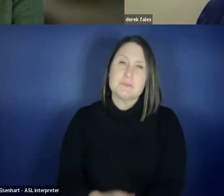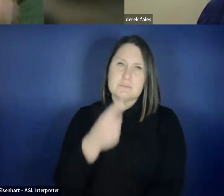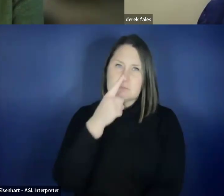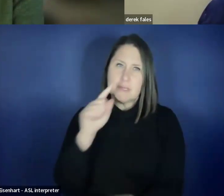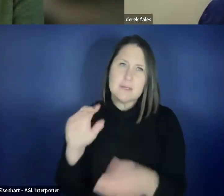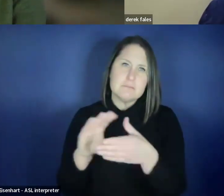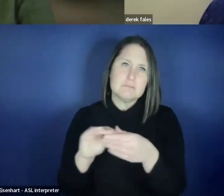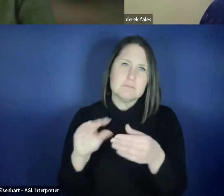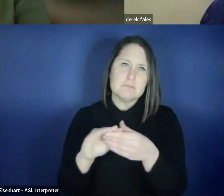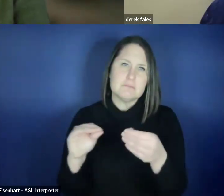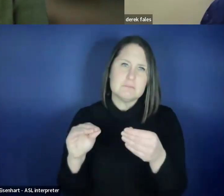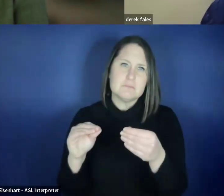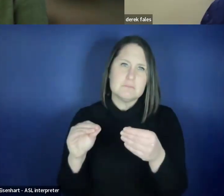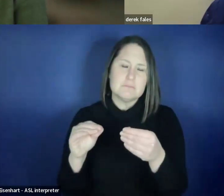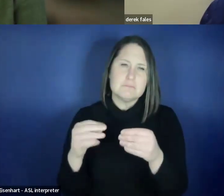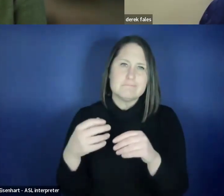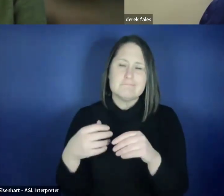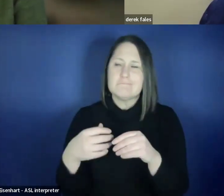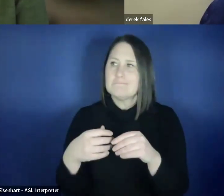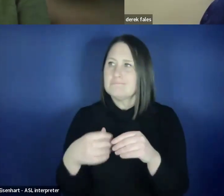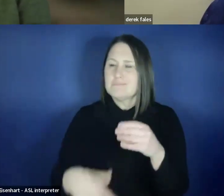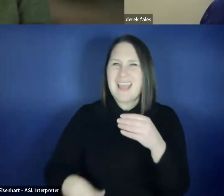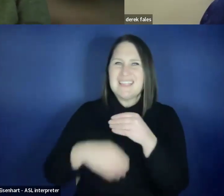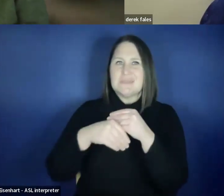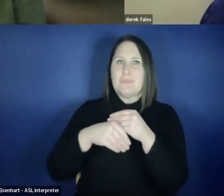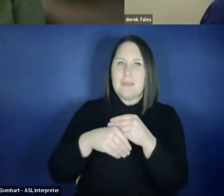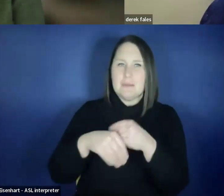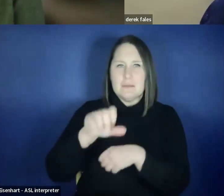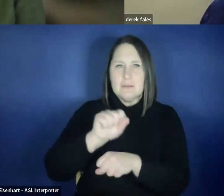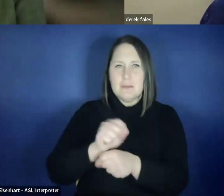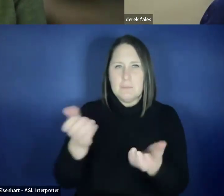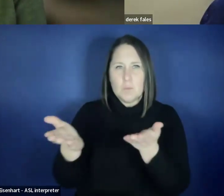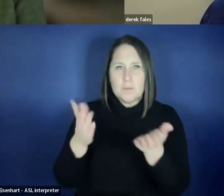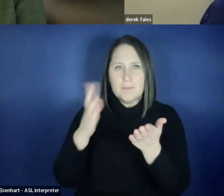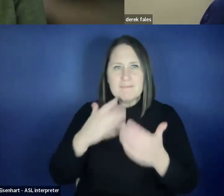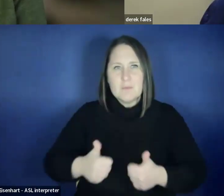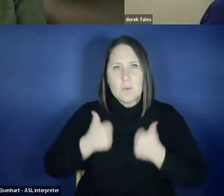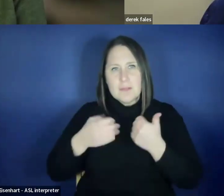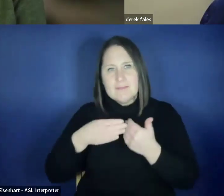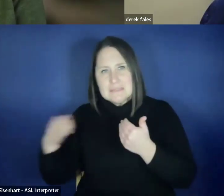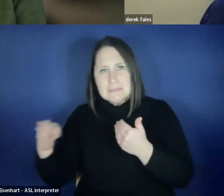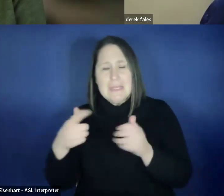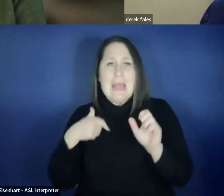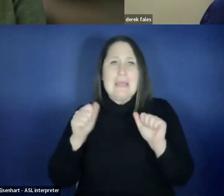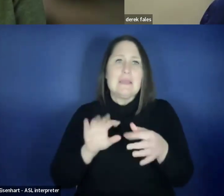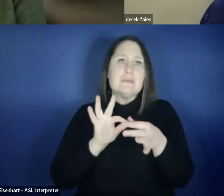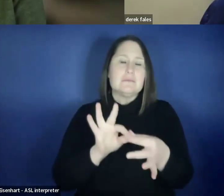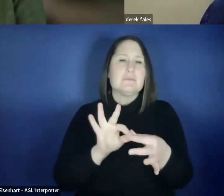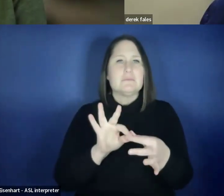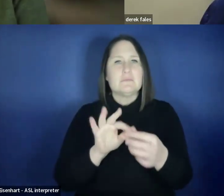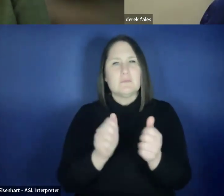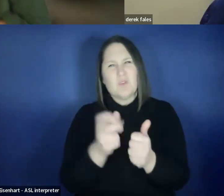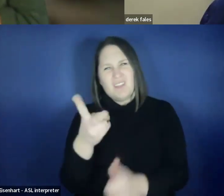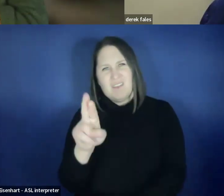the expanded employment services under lifespan, as well as I mean, I can speak some to the working relationship with VR,